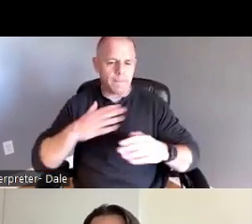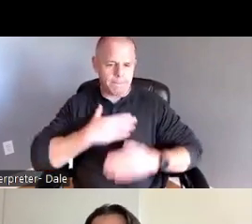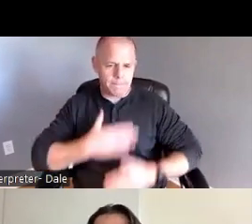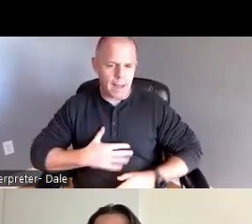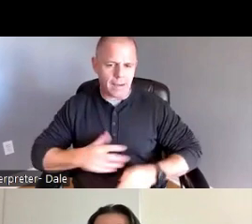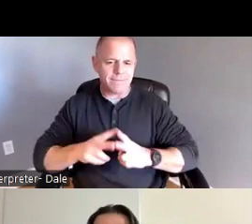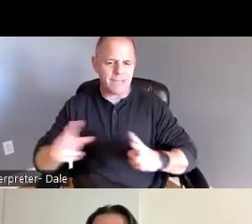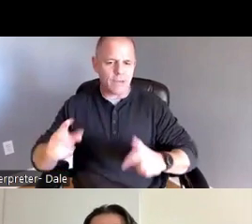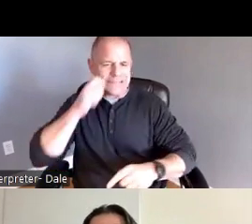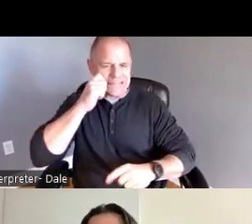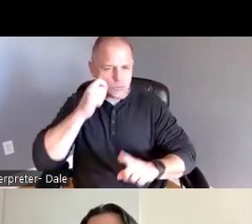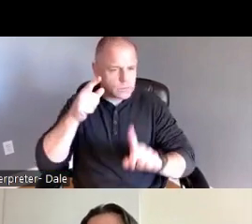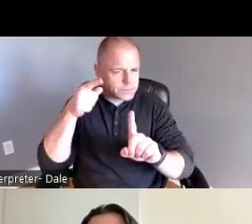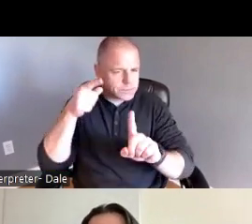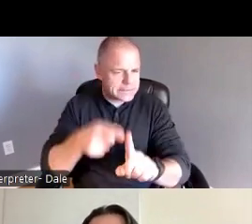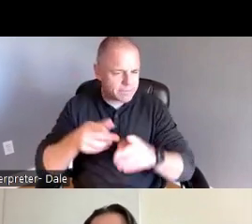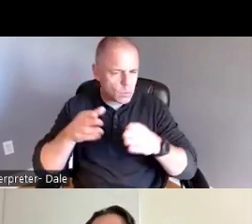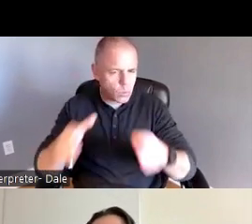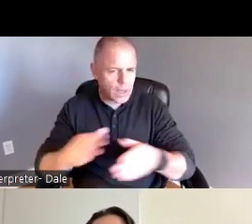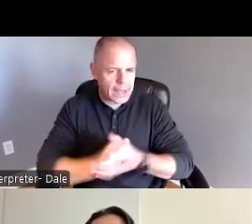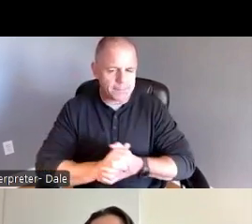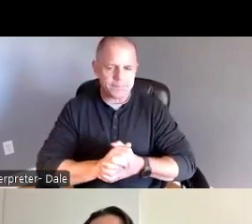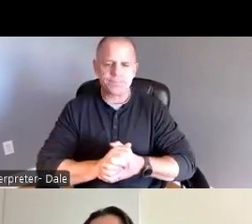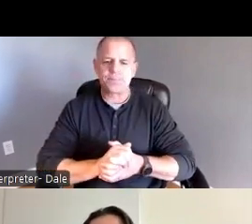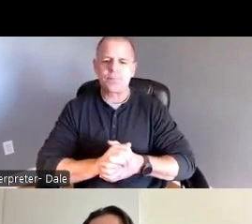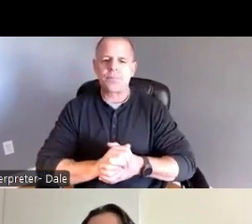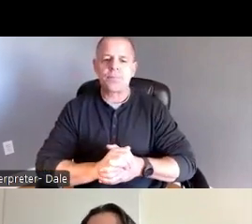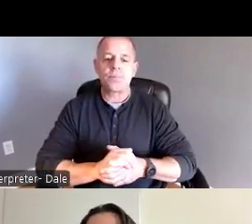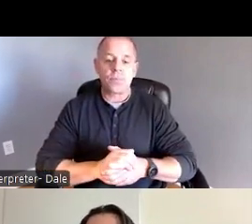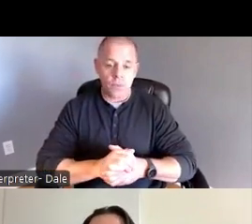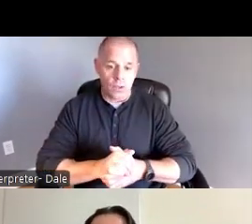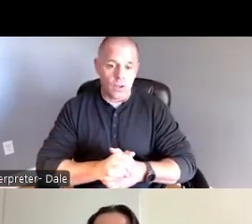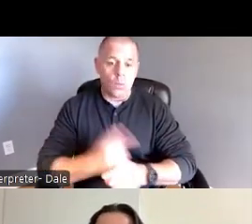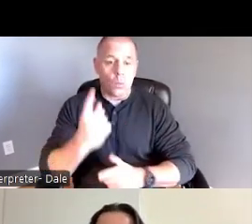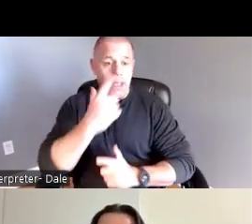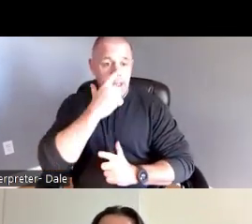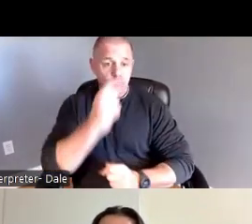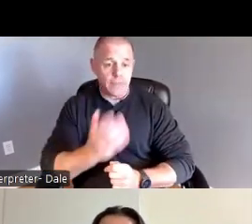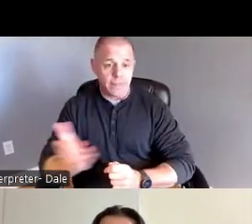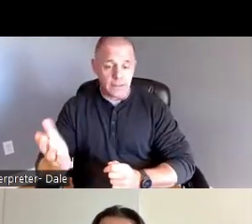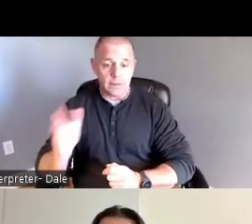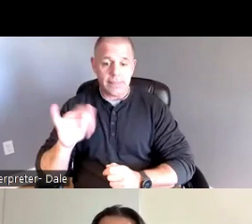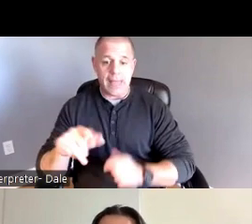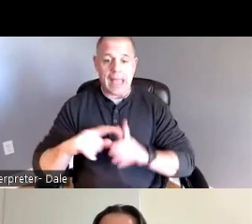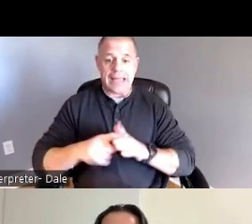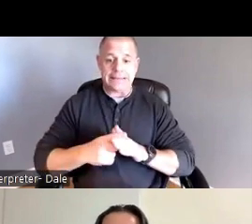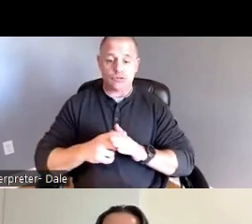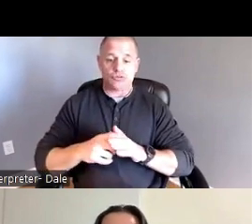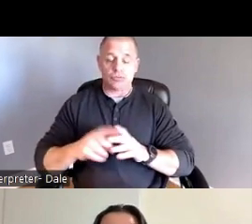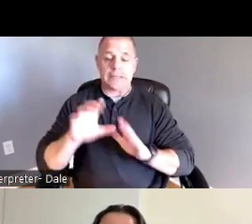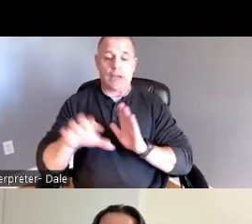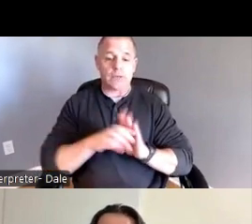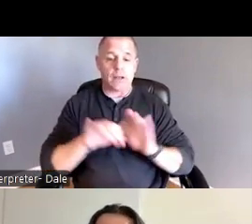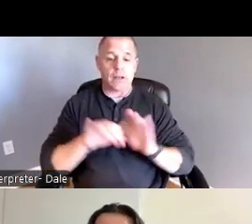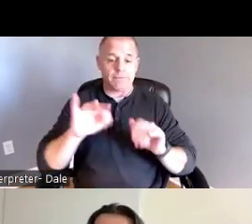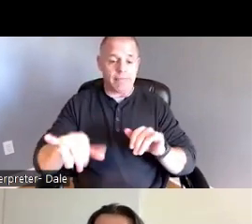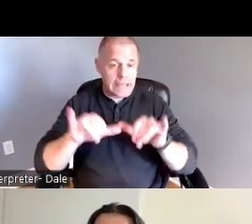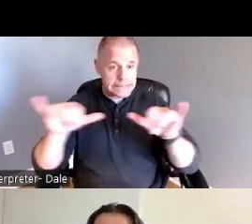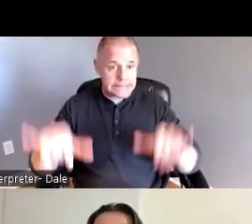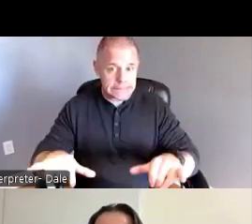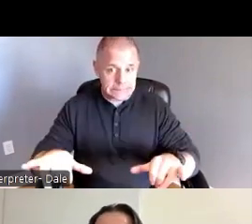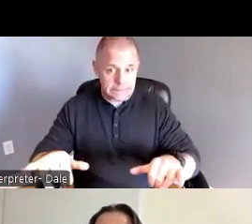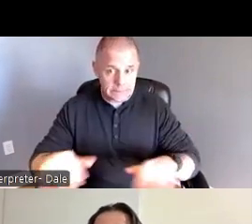manner. And one interesting fact is that the initial characterization of the system was a breakthrough